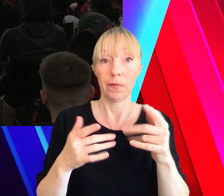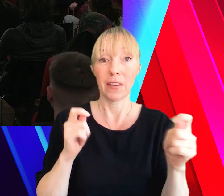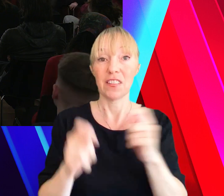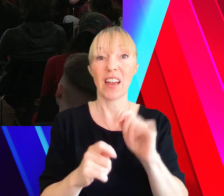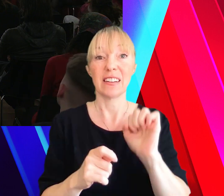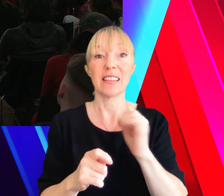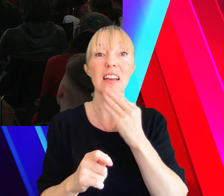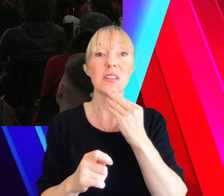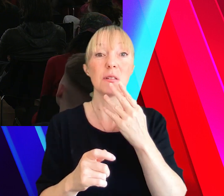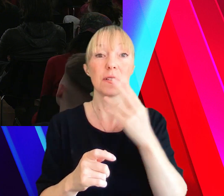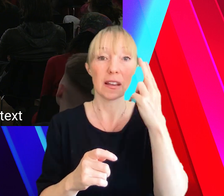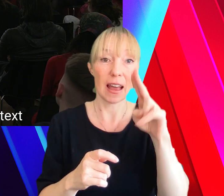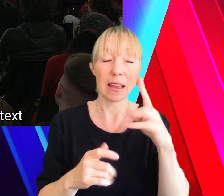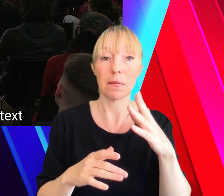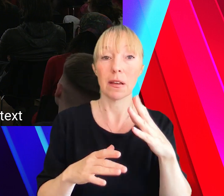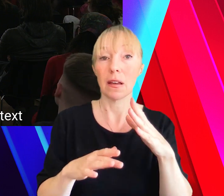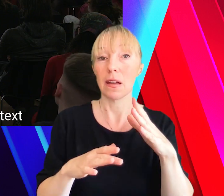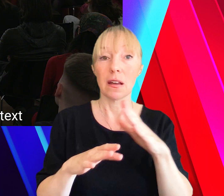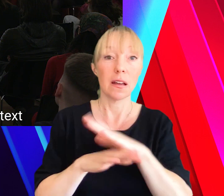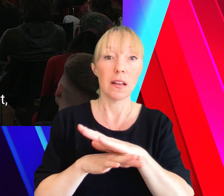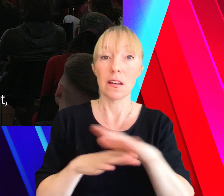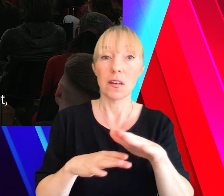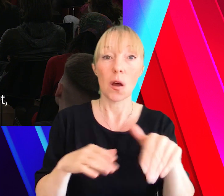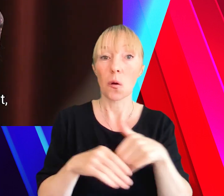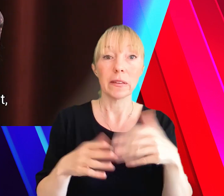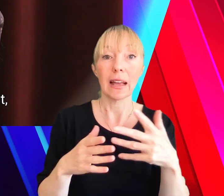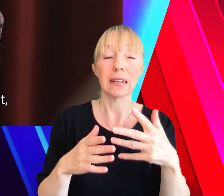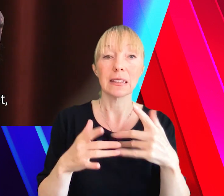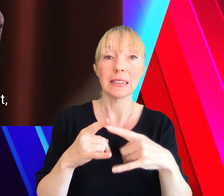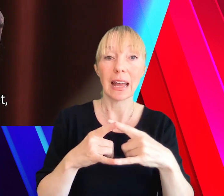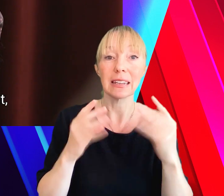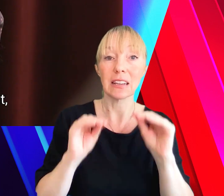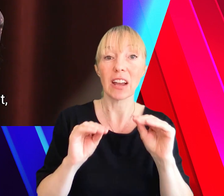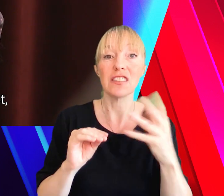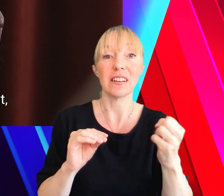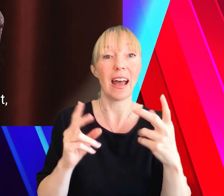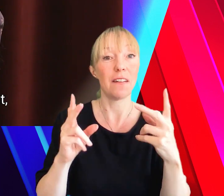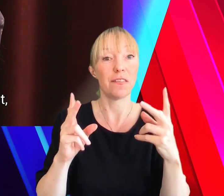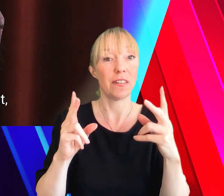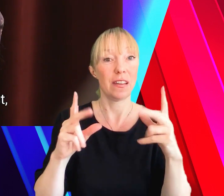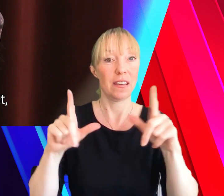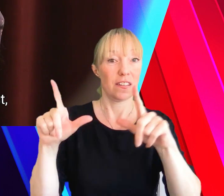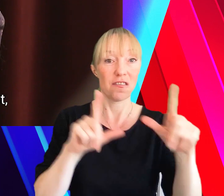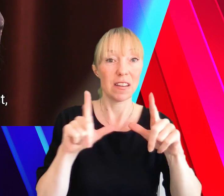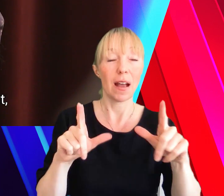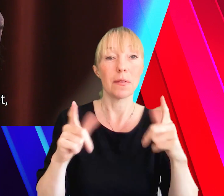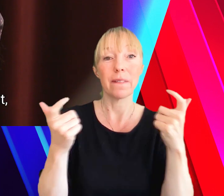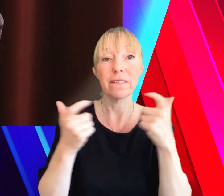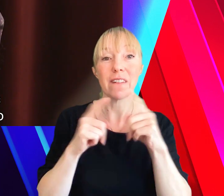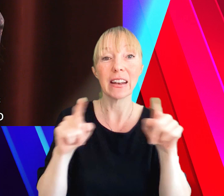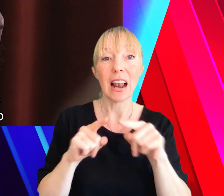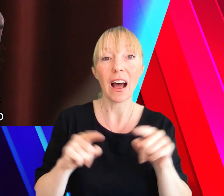account. Like they changed their username to No Context Sex Education, and then they just post like screen caps with like funny